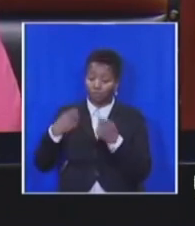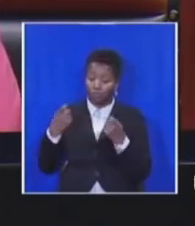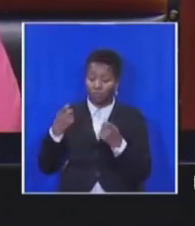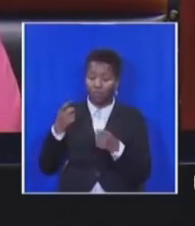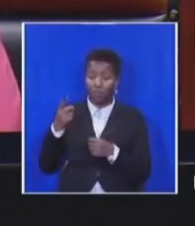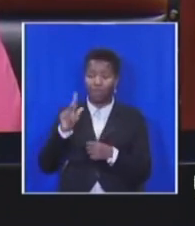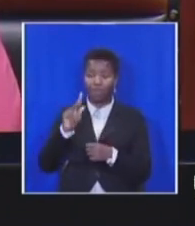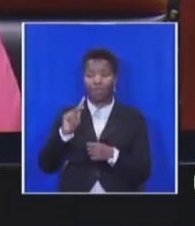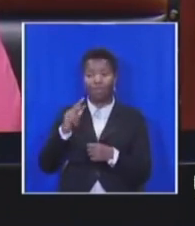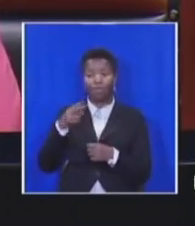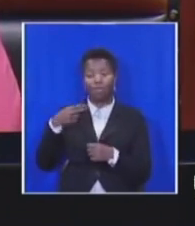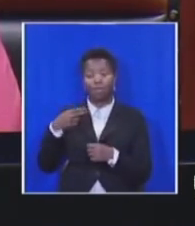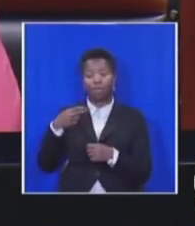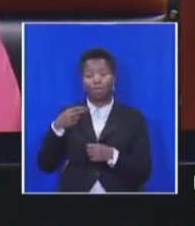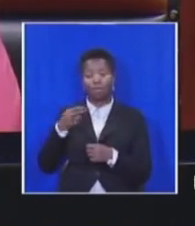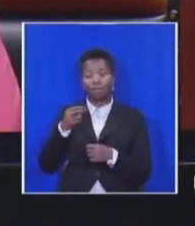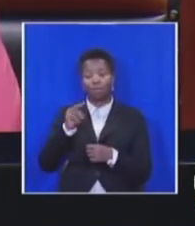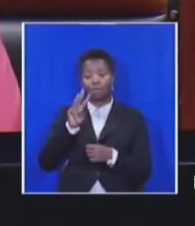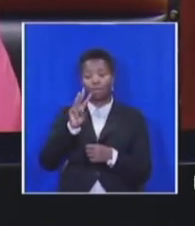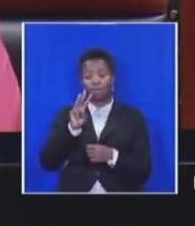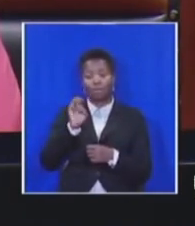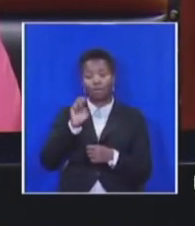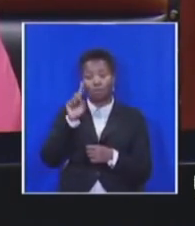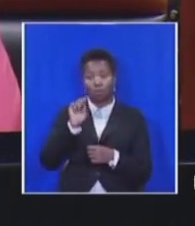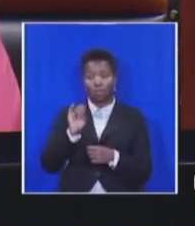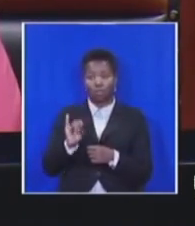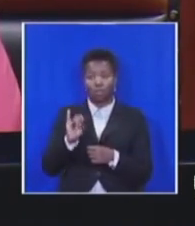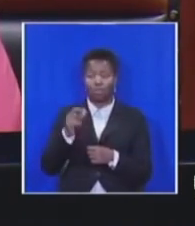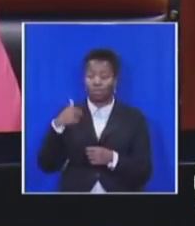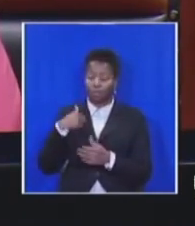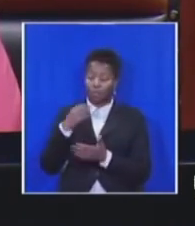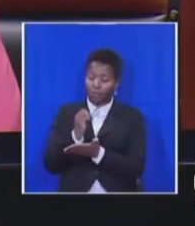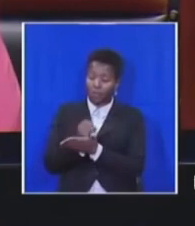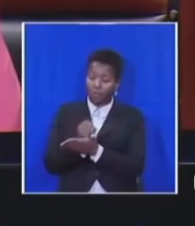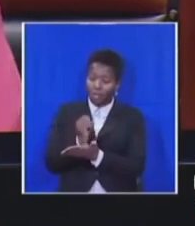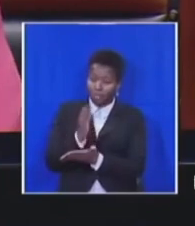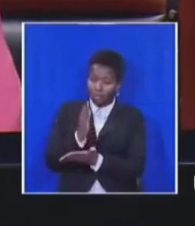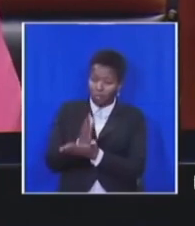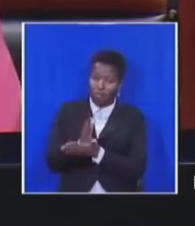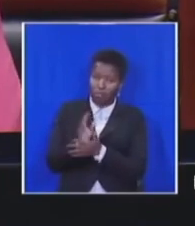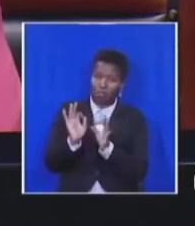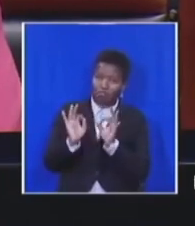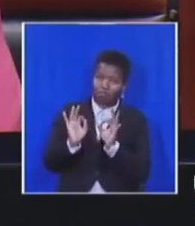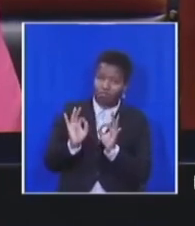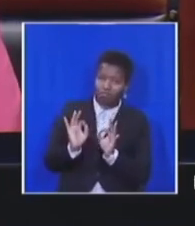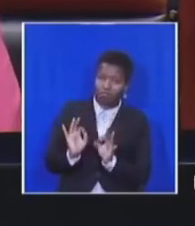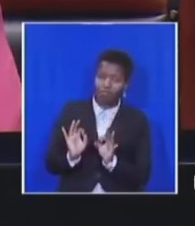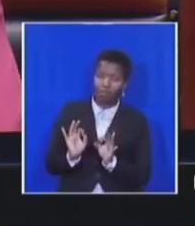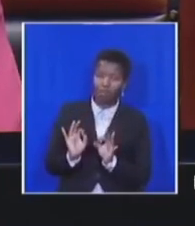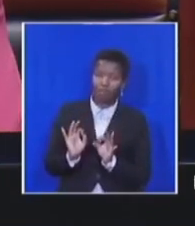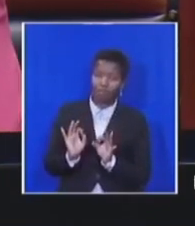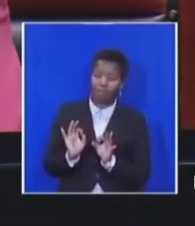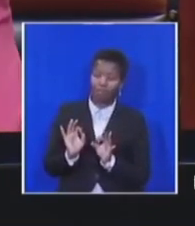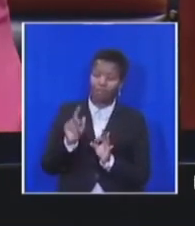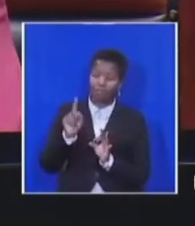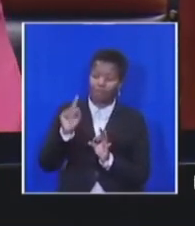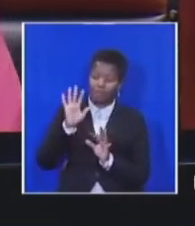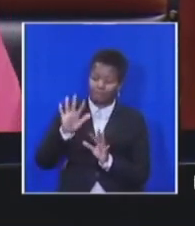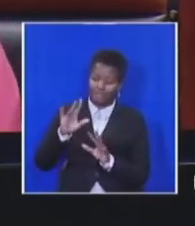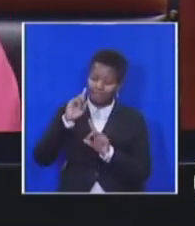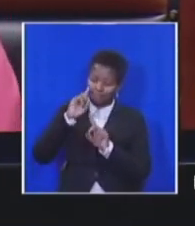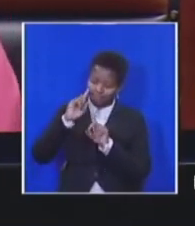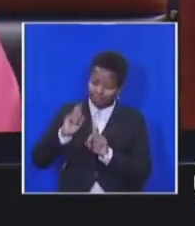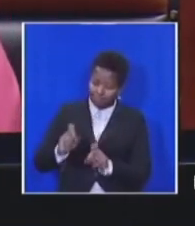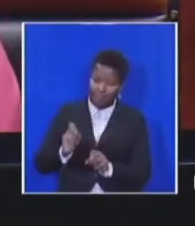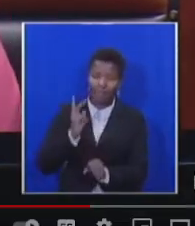economic freedom fighters re tlo nete fata gore ya bua she not stop her investigate what if you rule she gonna cut her mic